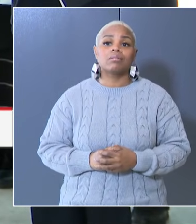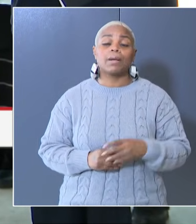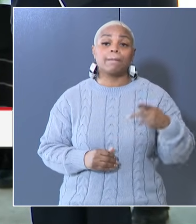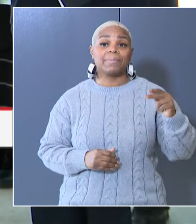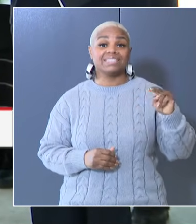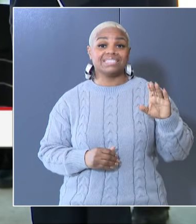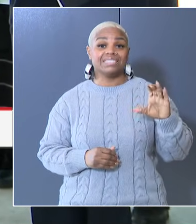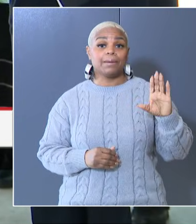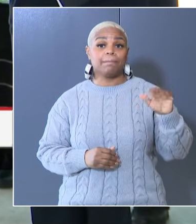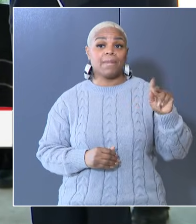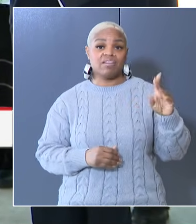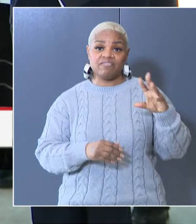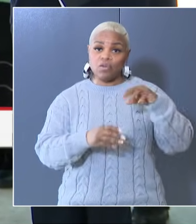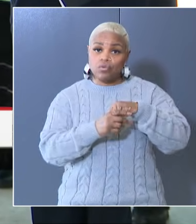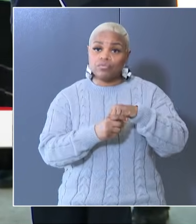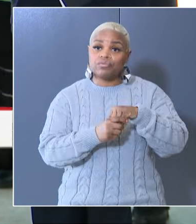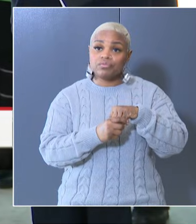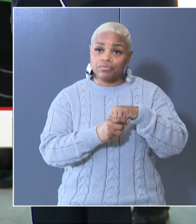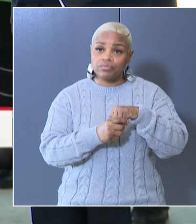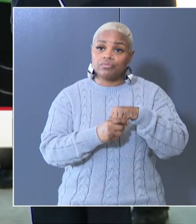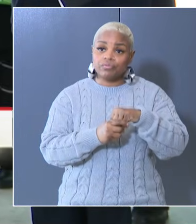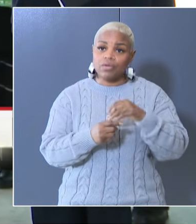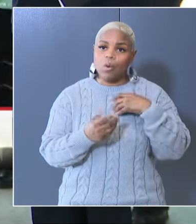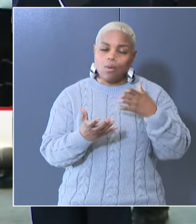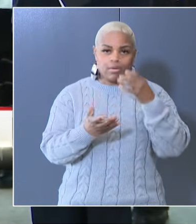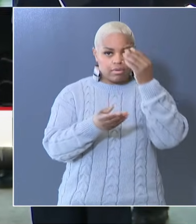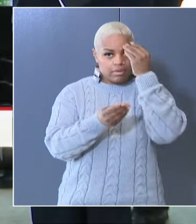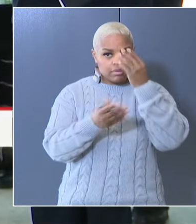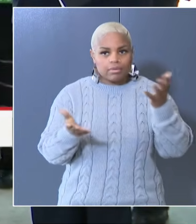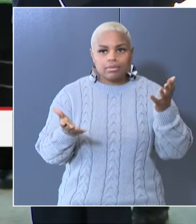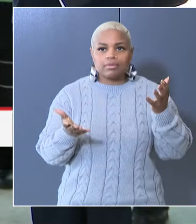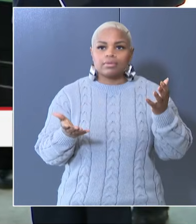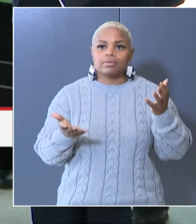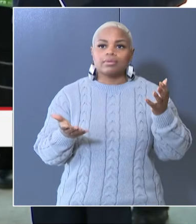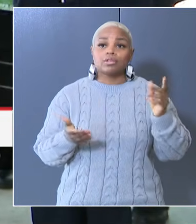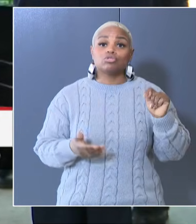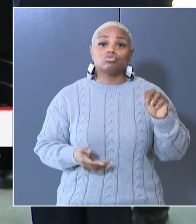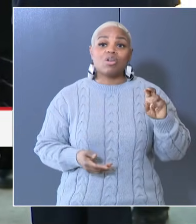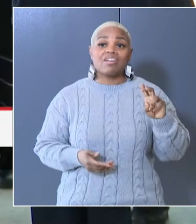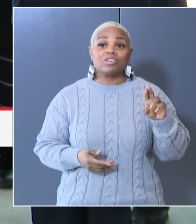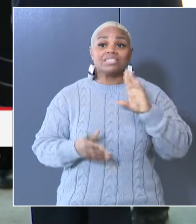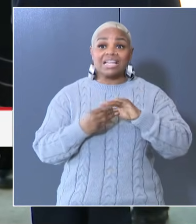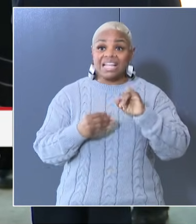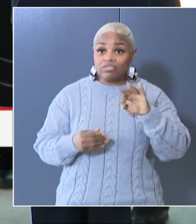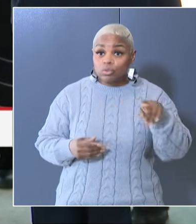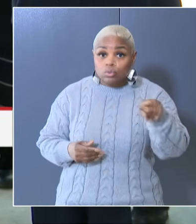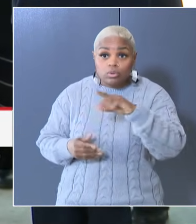Mark James said that they did a phenomenal job. But thank you to PNC Bank. Let's give them a hand